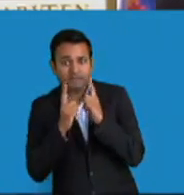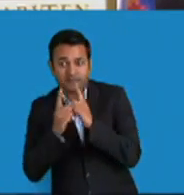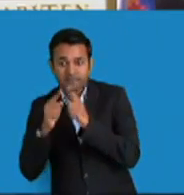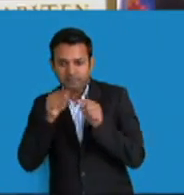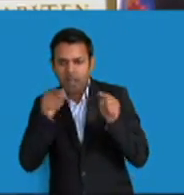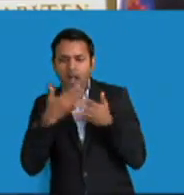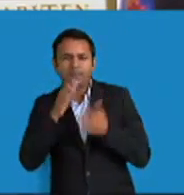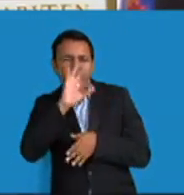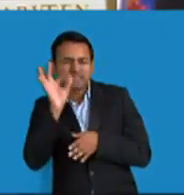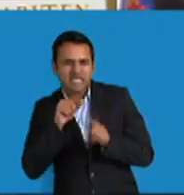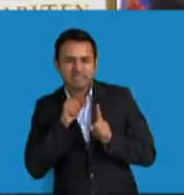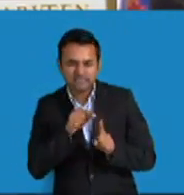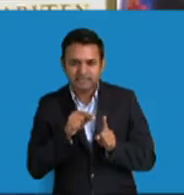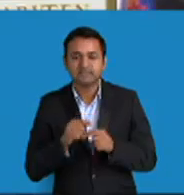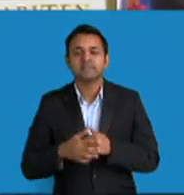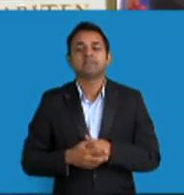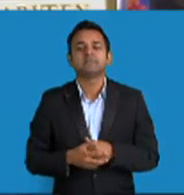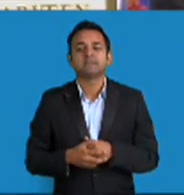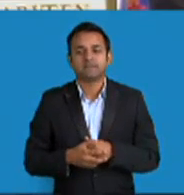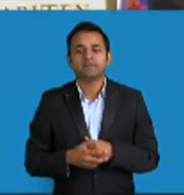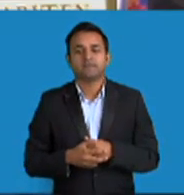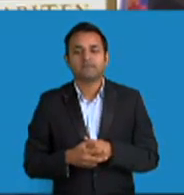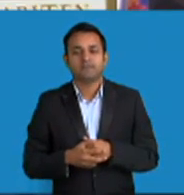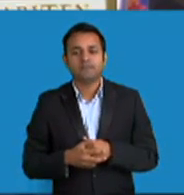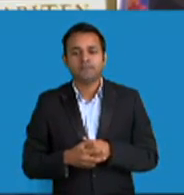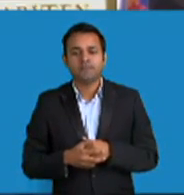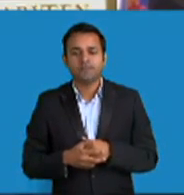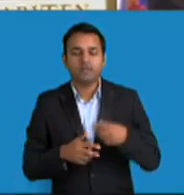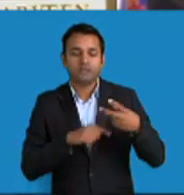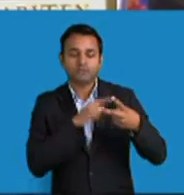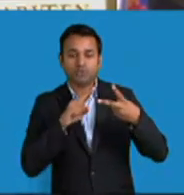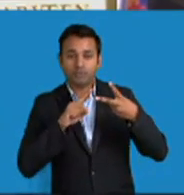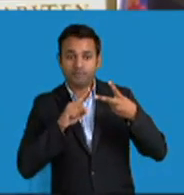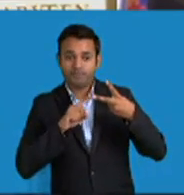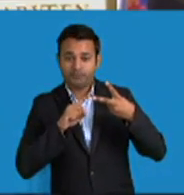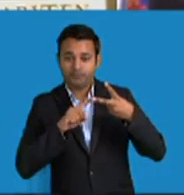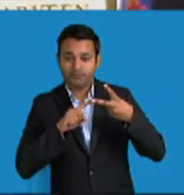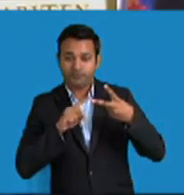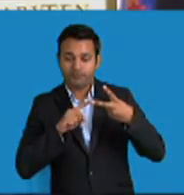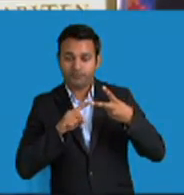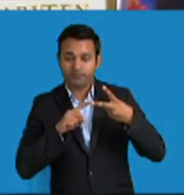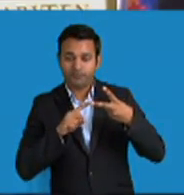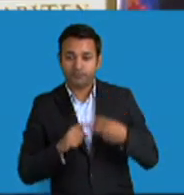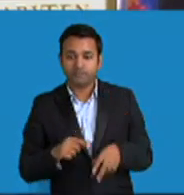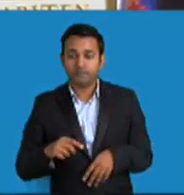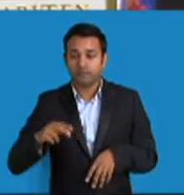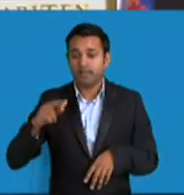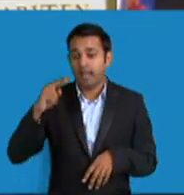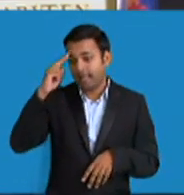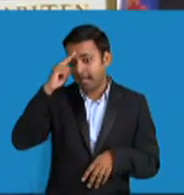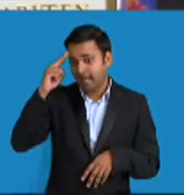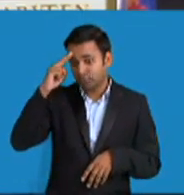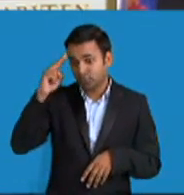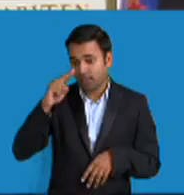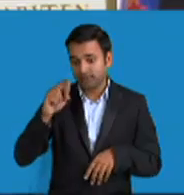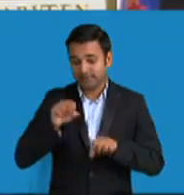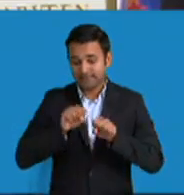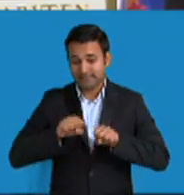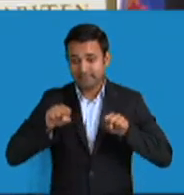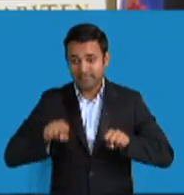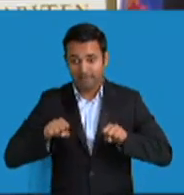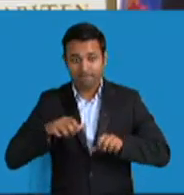placed overall in the national scheme in that particular school, the ranking of the